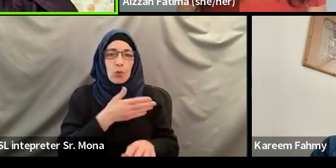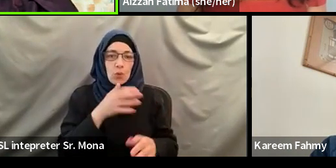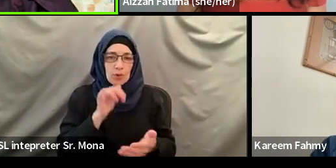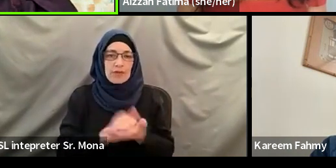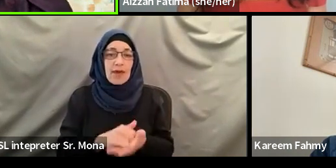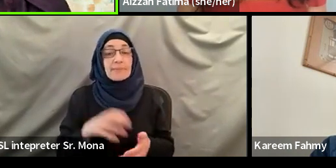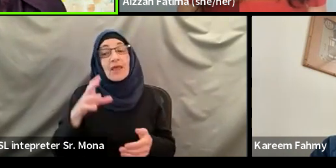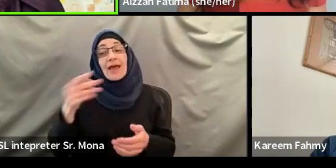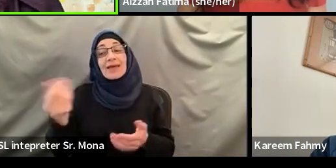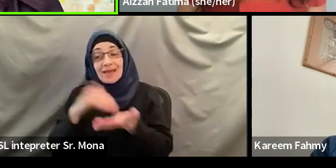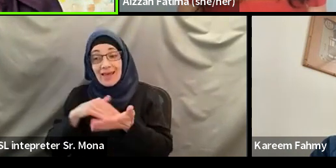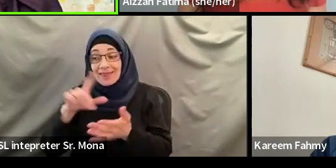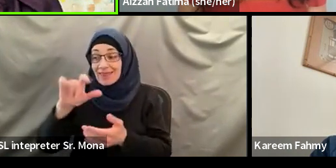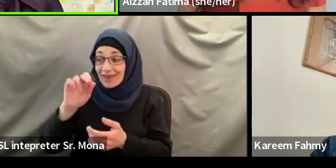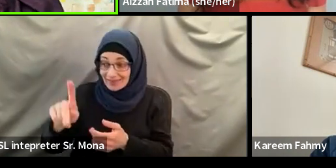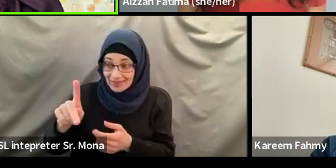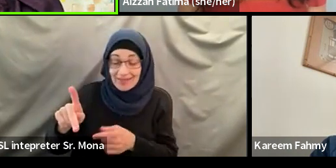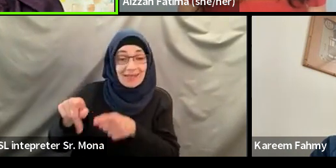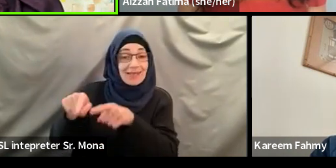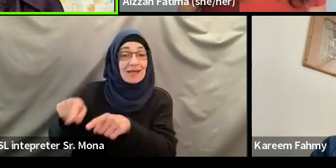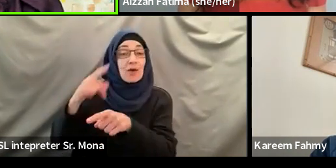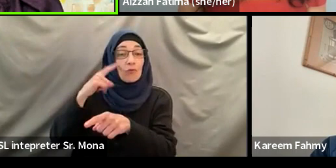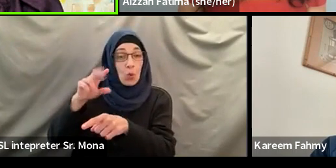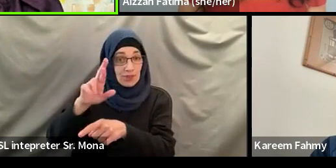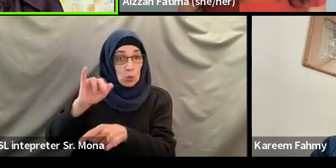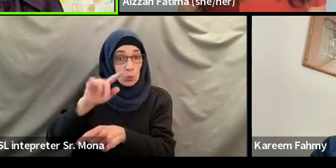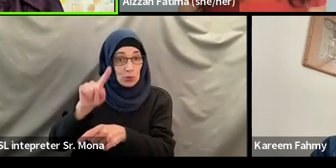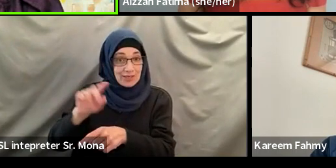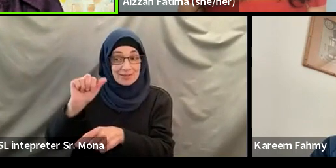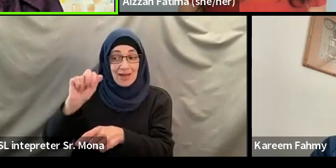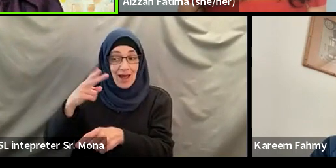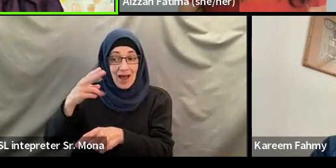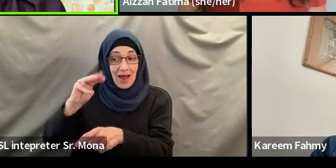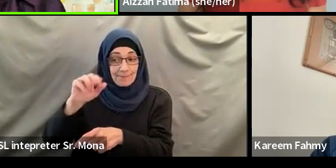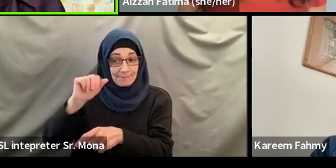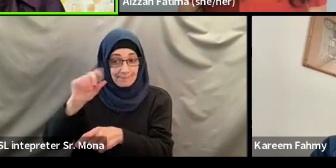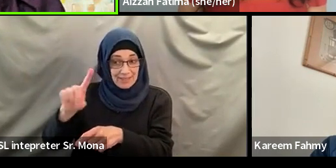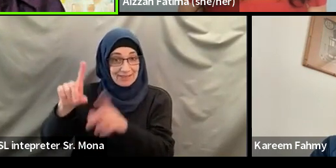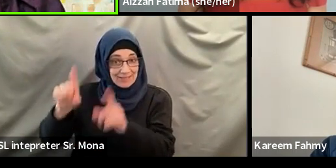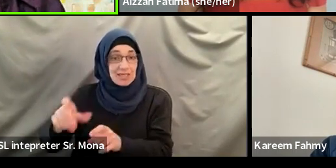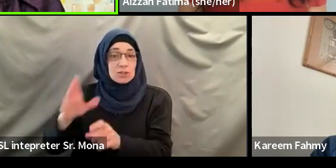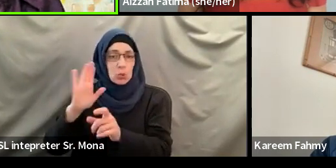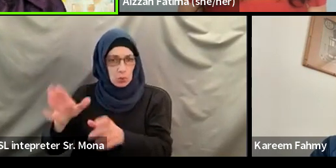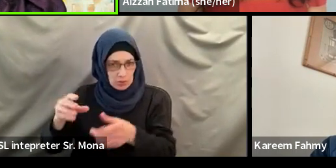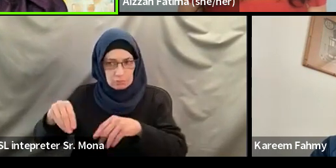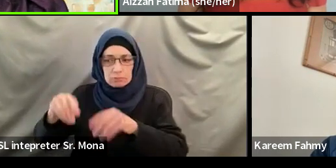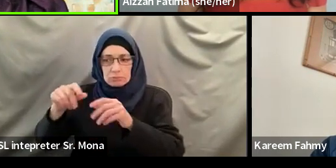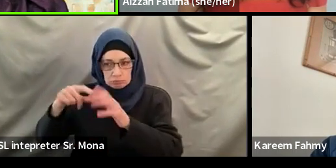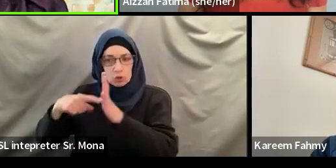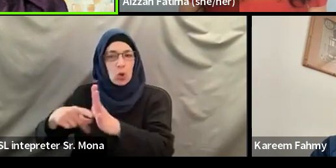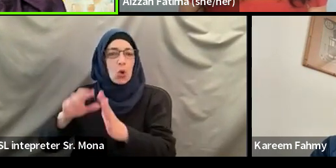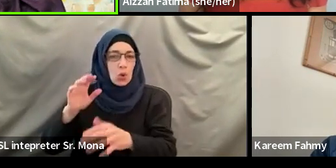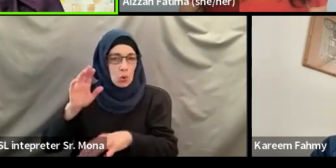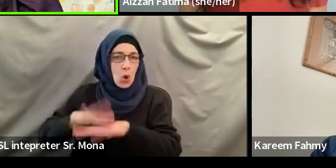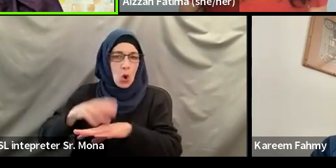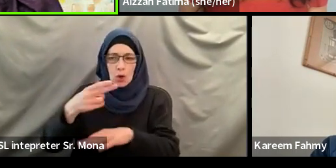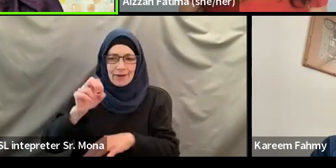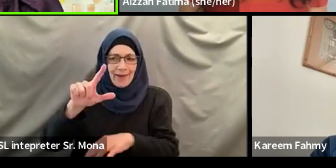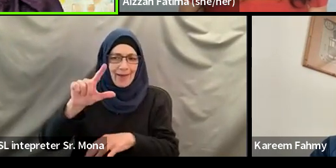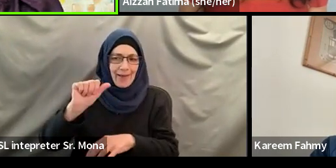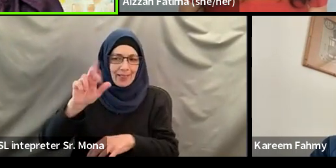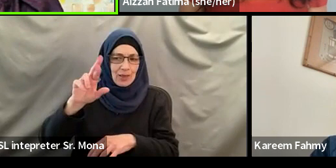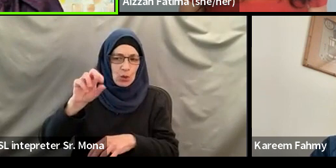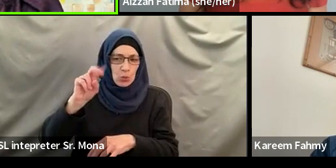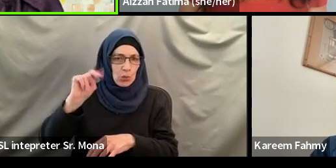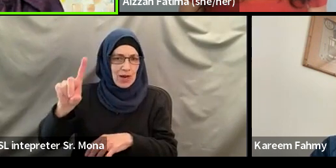be provided on the HowlRound website. If it does pass this test, or if you feel quite confident